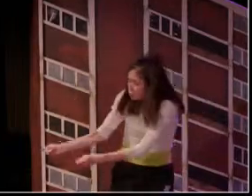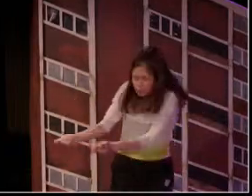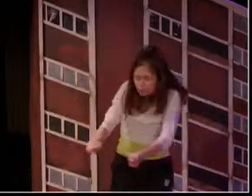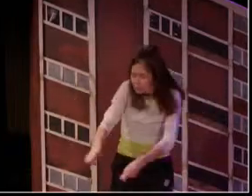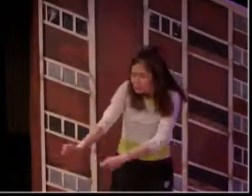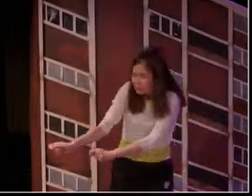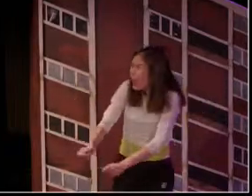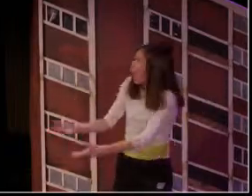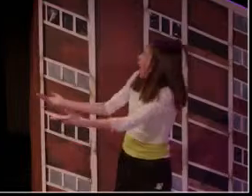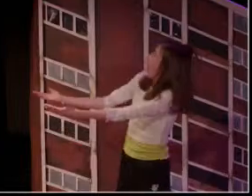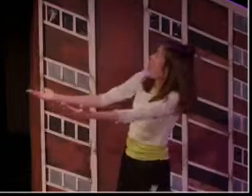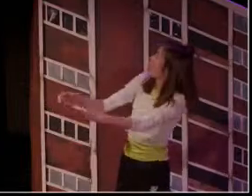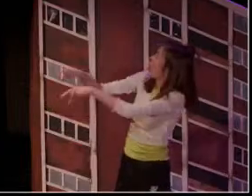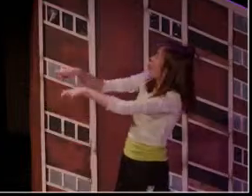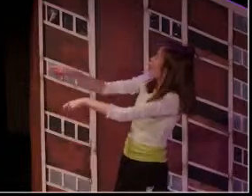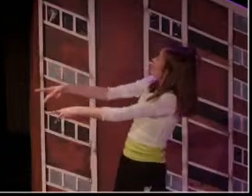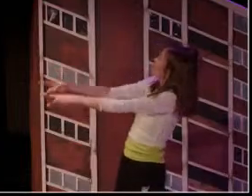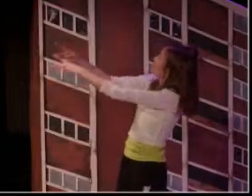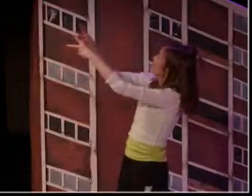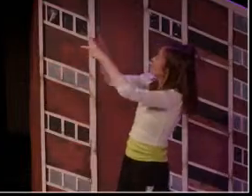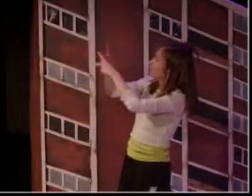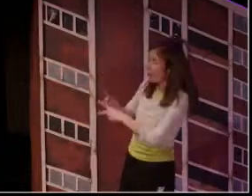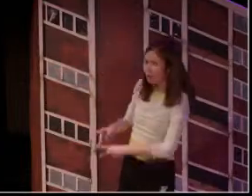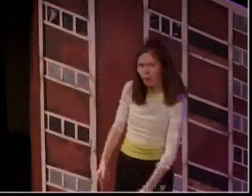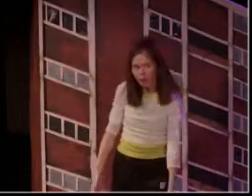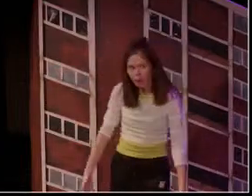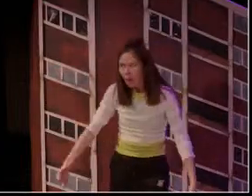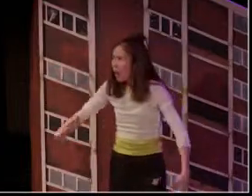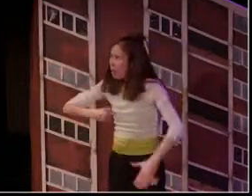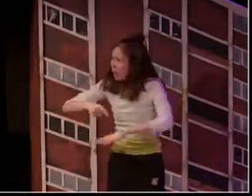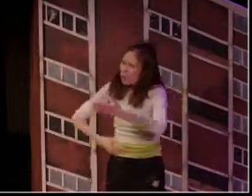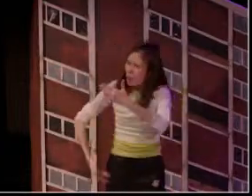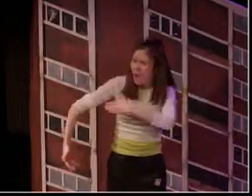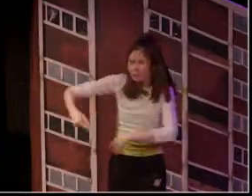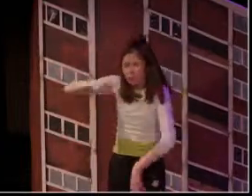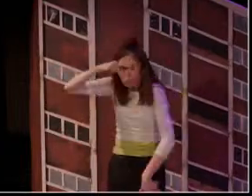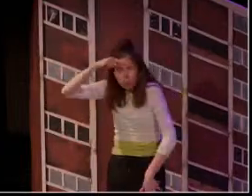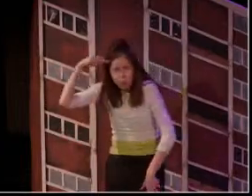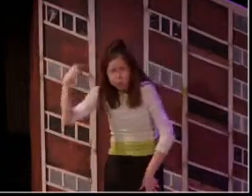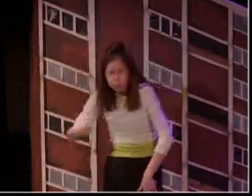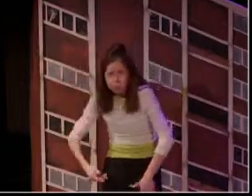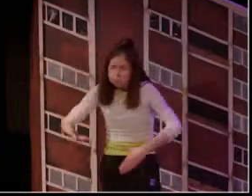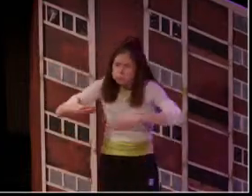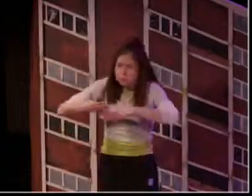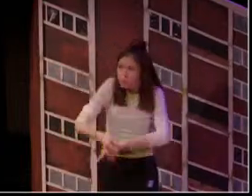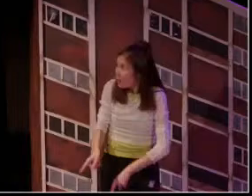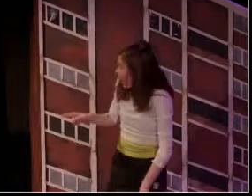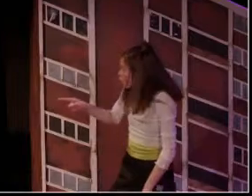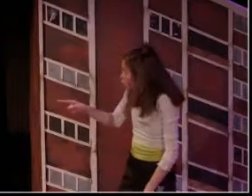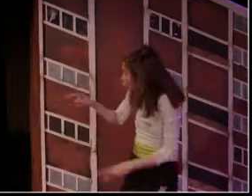all, served all, her face on fire with labour. Your dawdling.